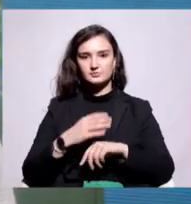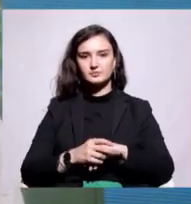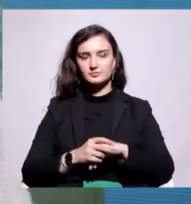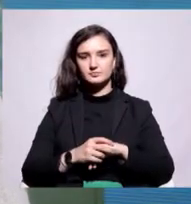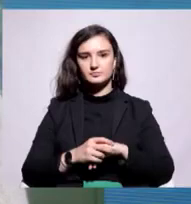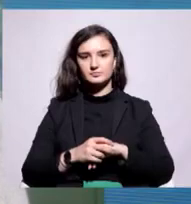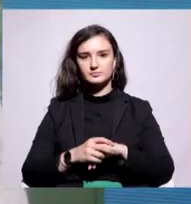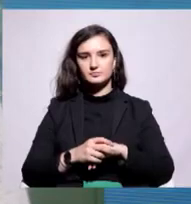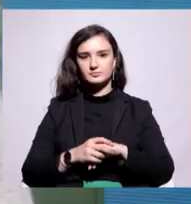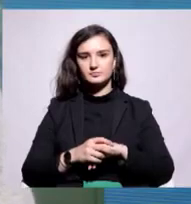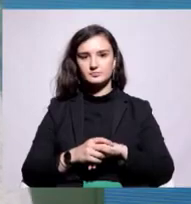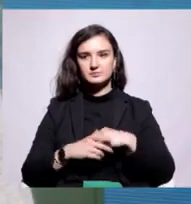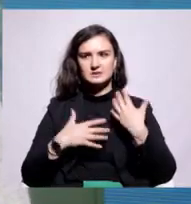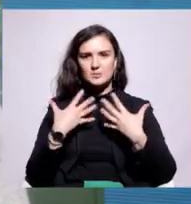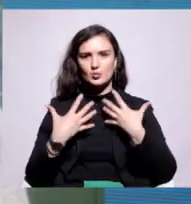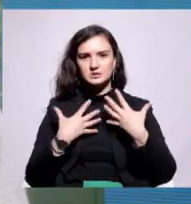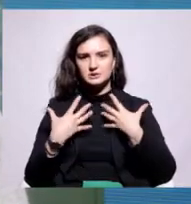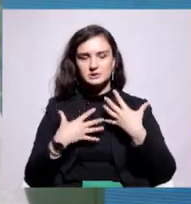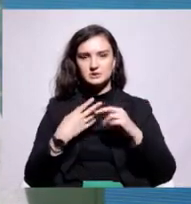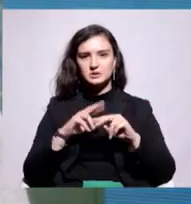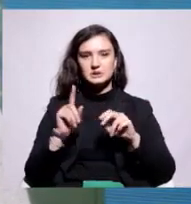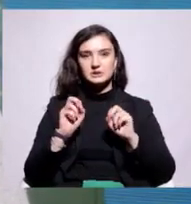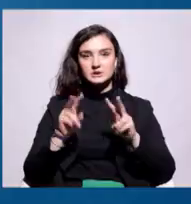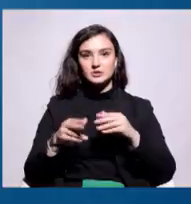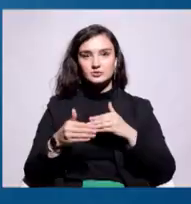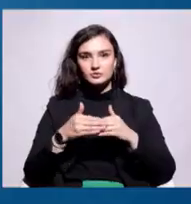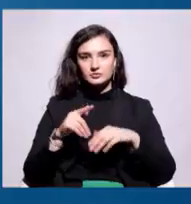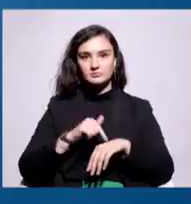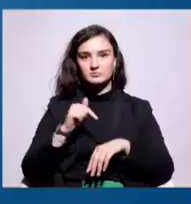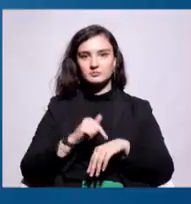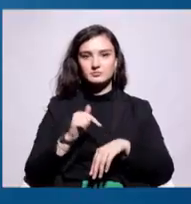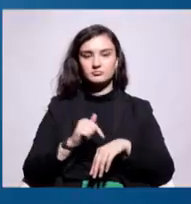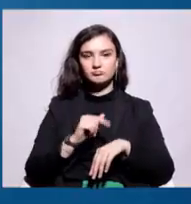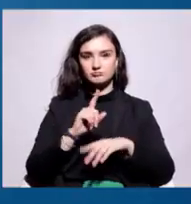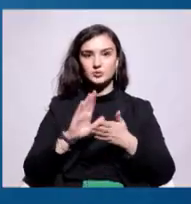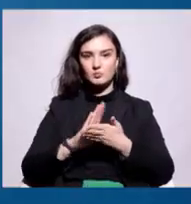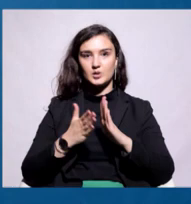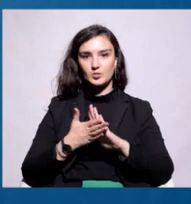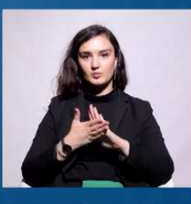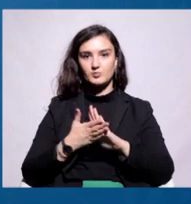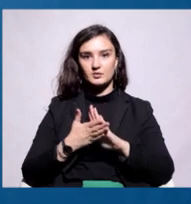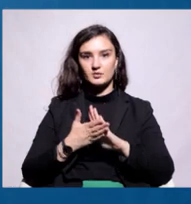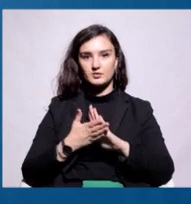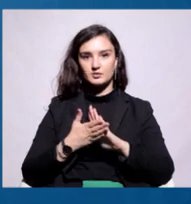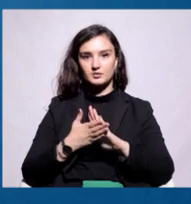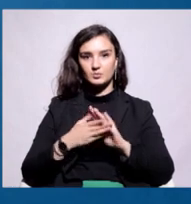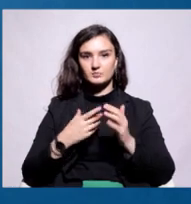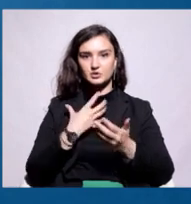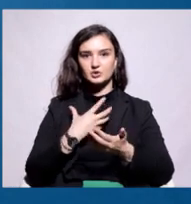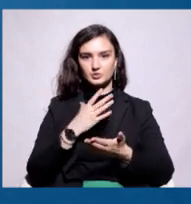Fear. A distressing emotion caused by danger, the feeling or condition of being